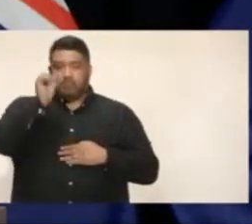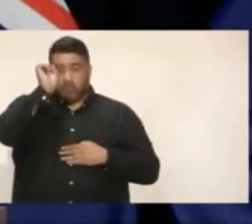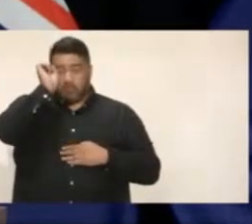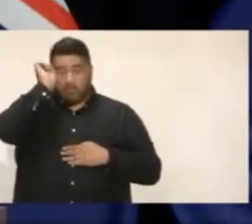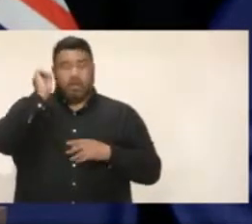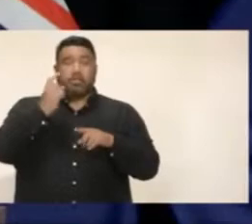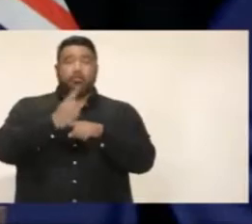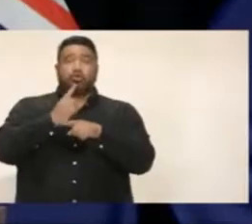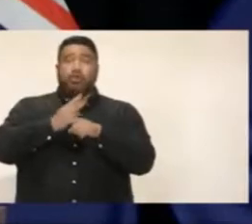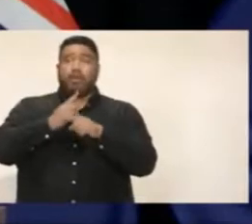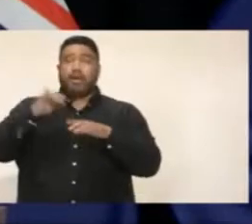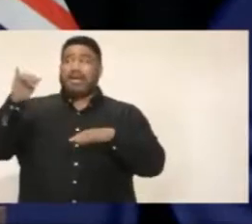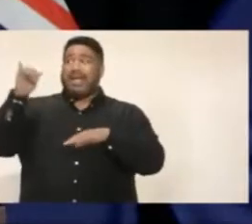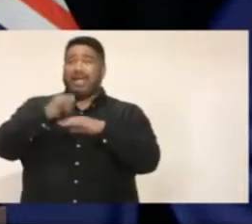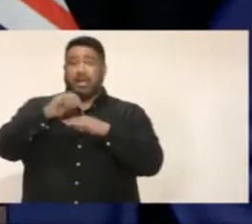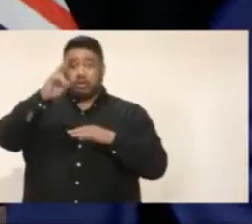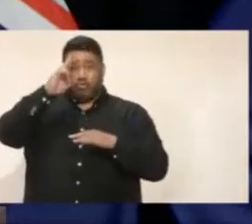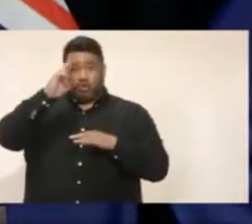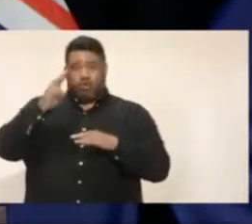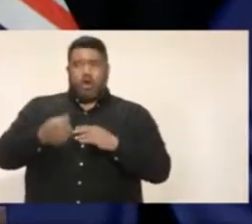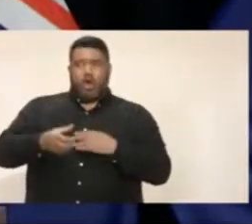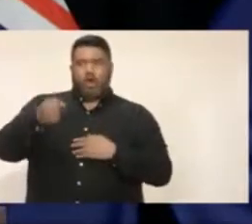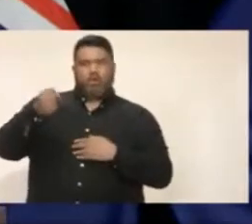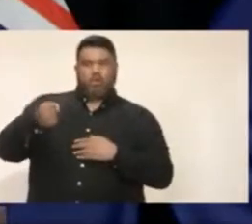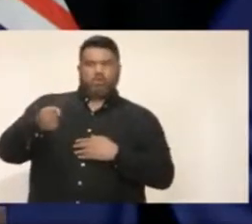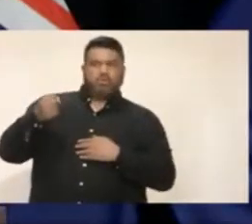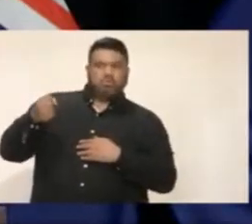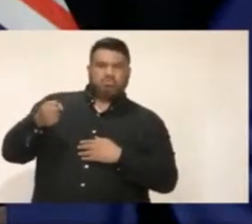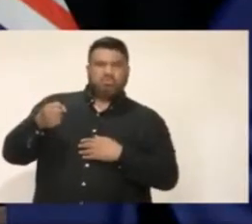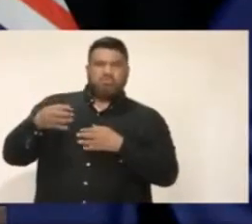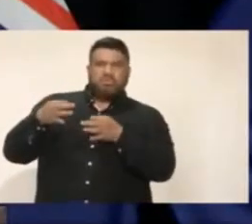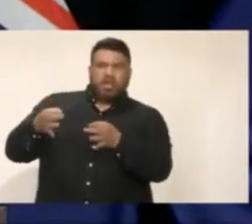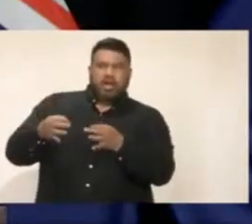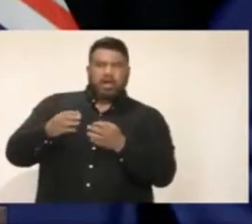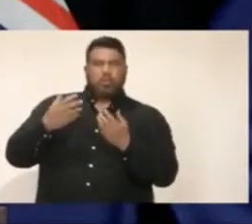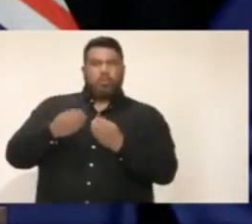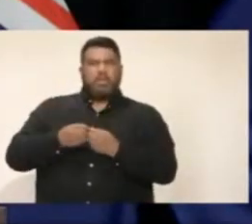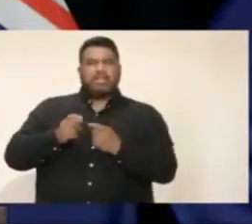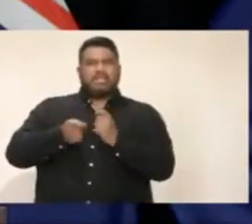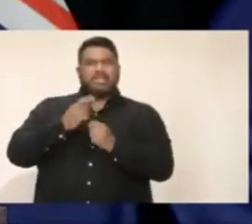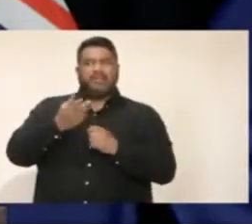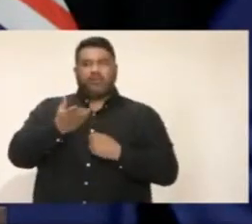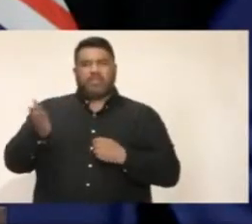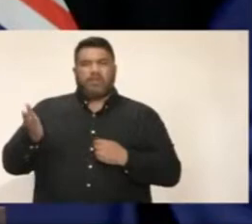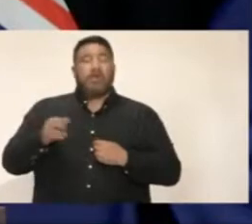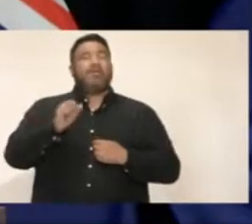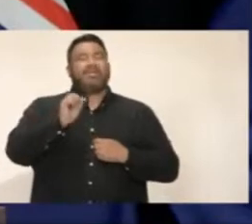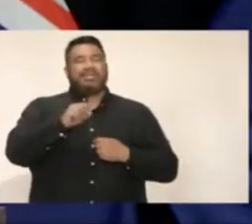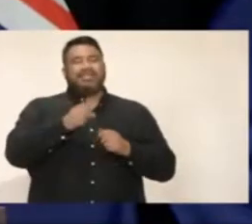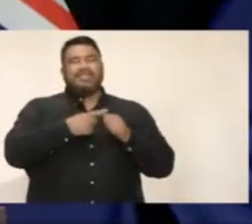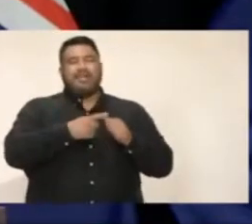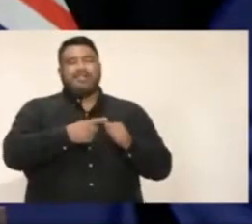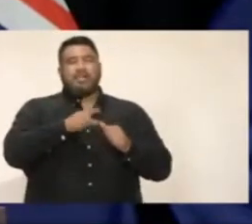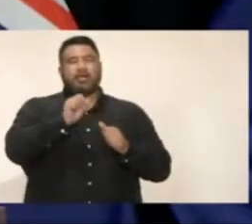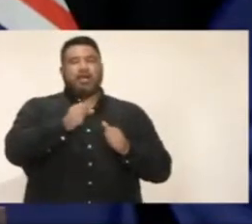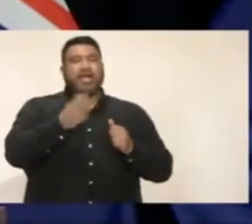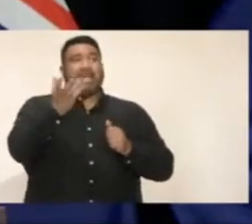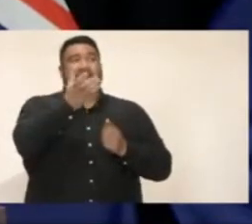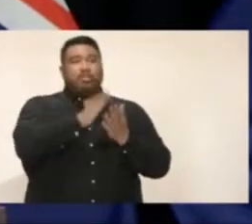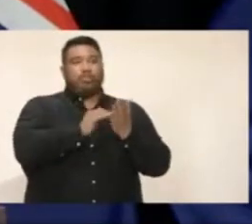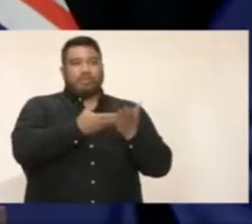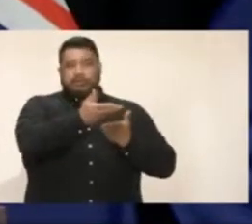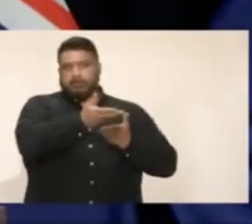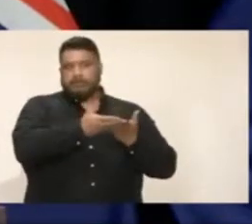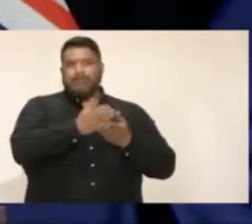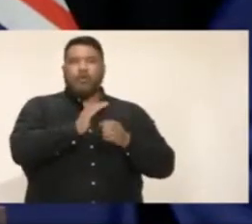What's the hold up there, and how much pressure? So there are some there are ongoing discussions with Air New Zealand. The implications